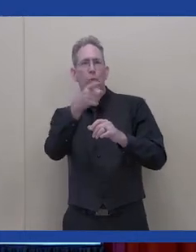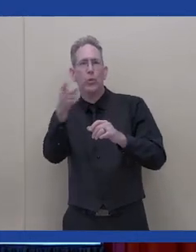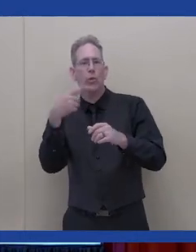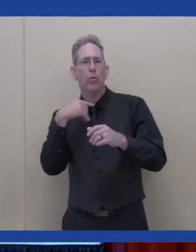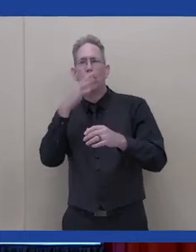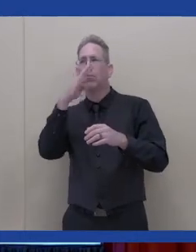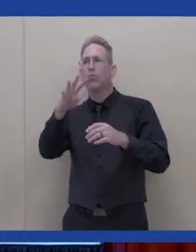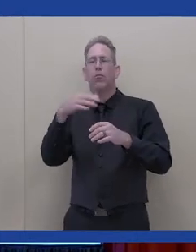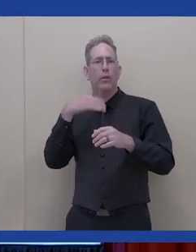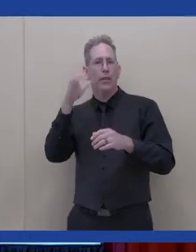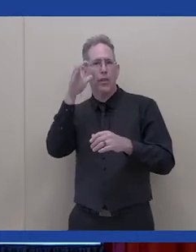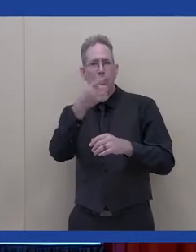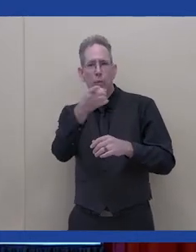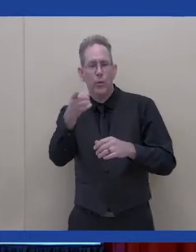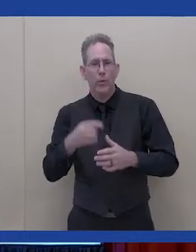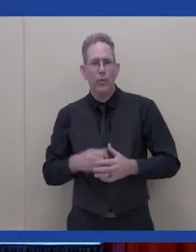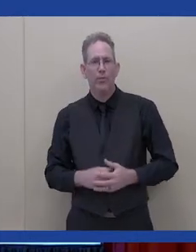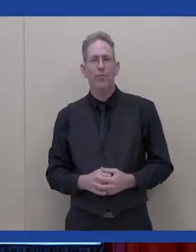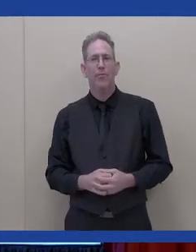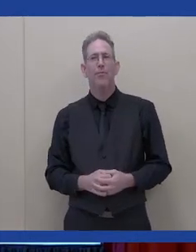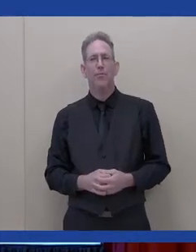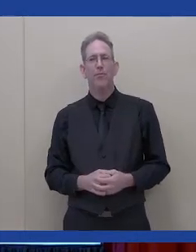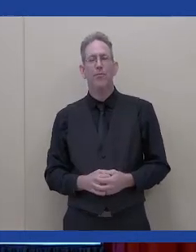I just think that you should be heard.